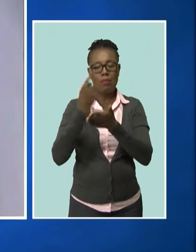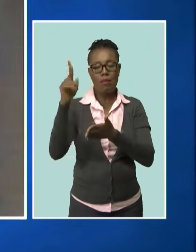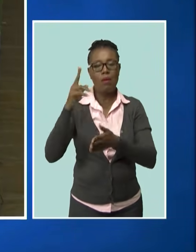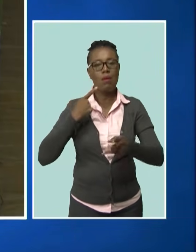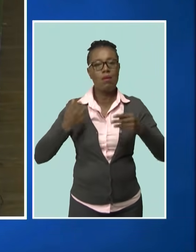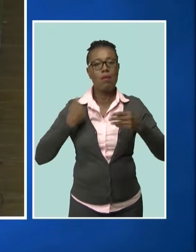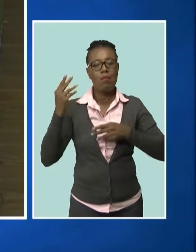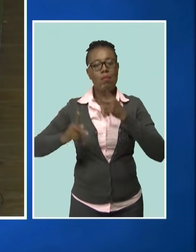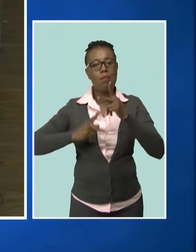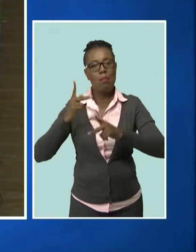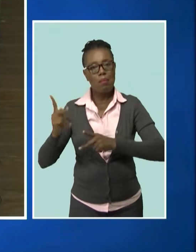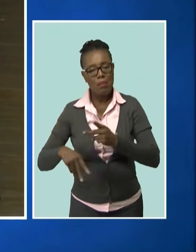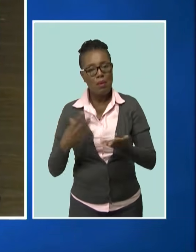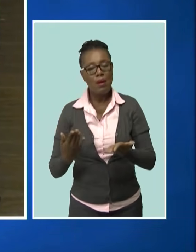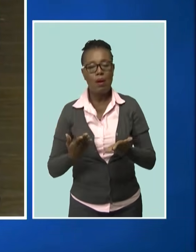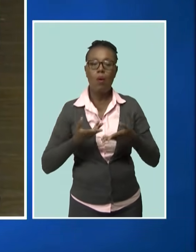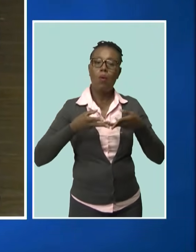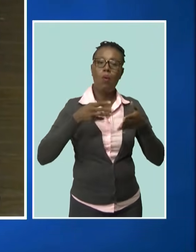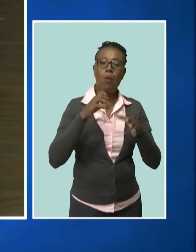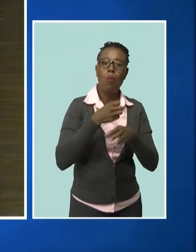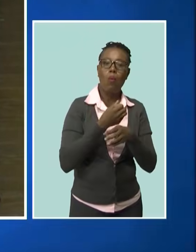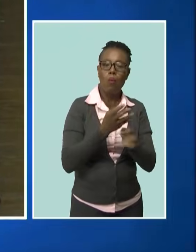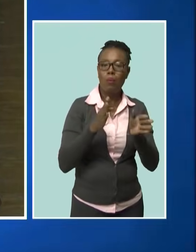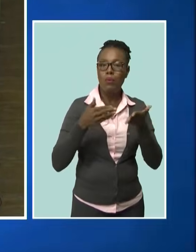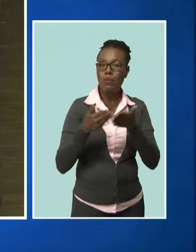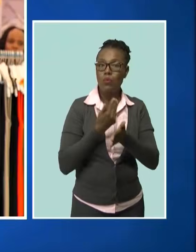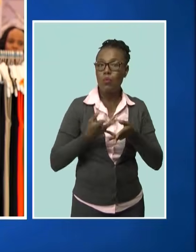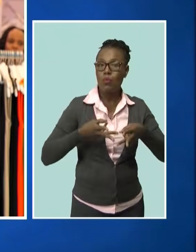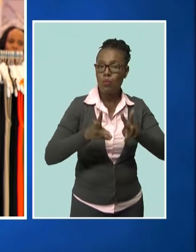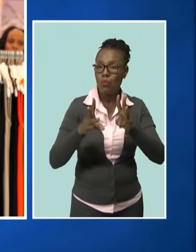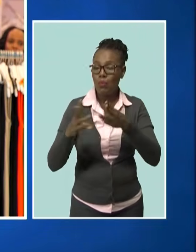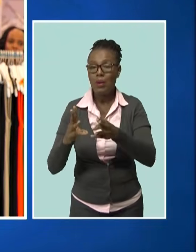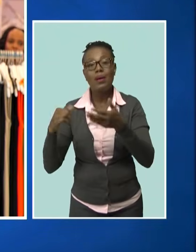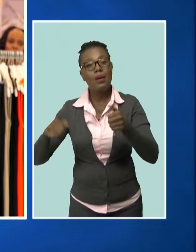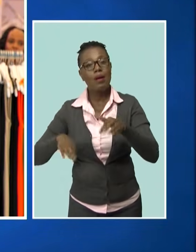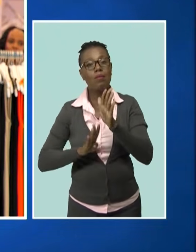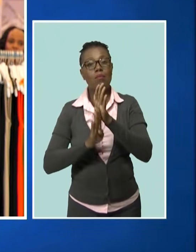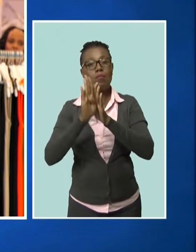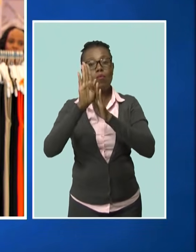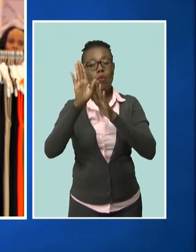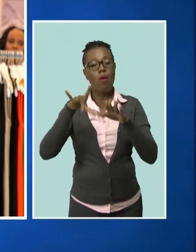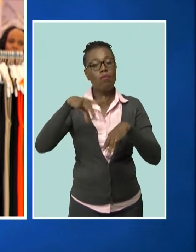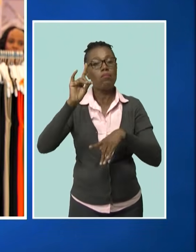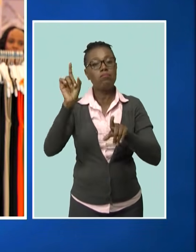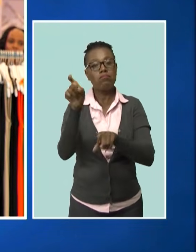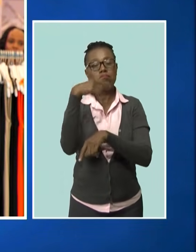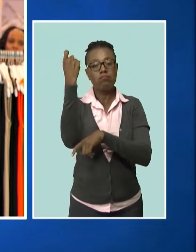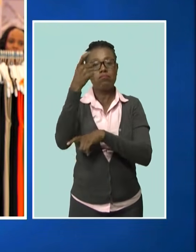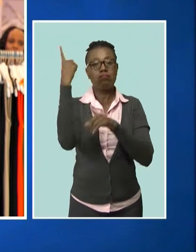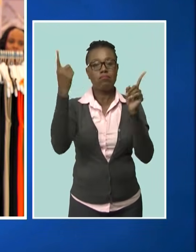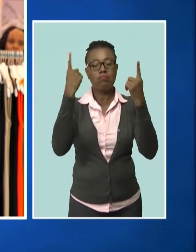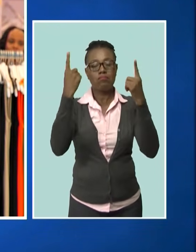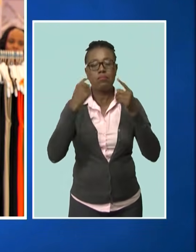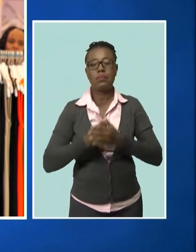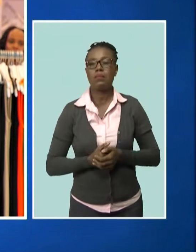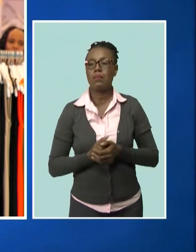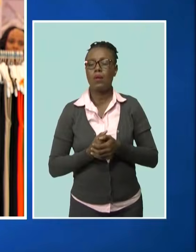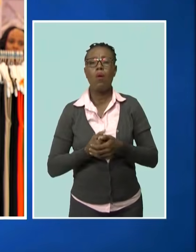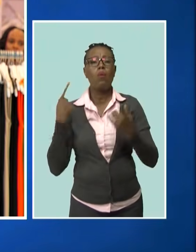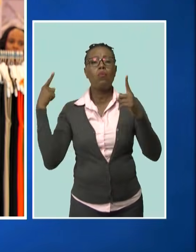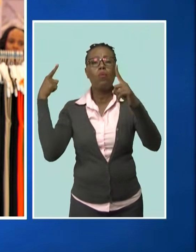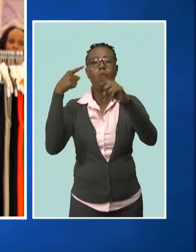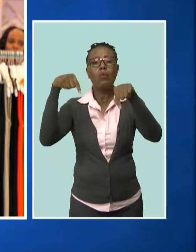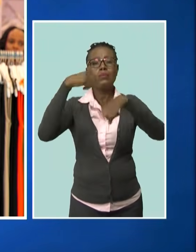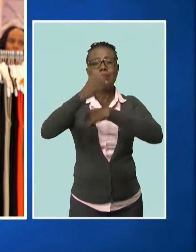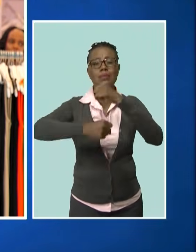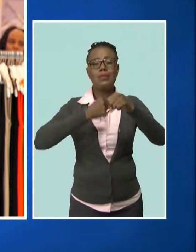entrepreneurs and create new avenues for growth and success. Our main thrust for this year is to provide markets for